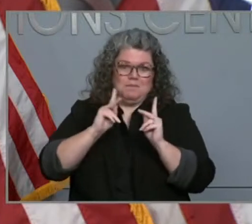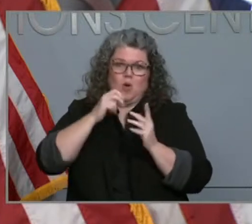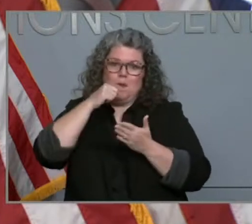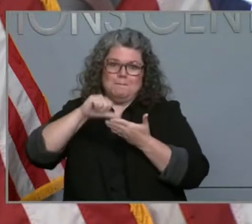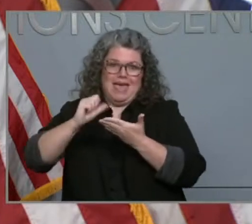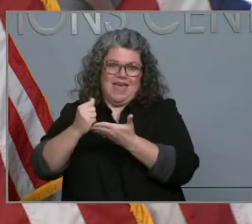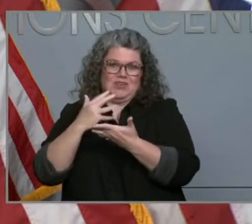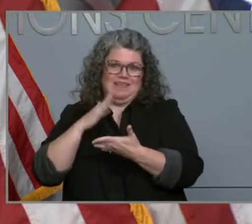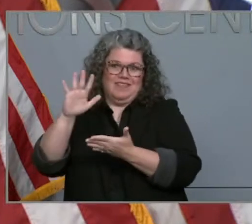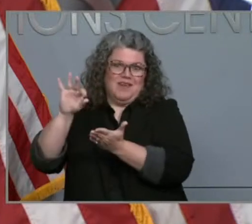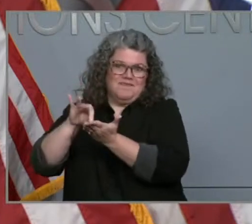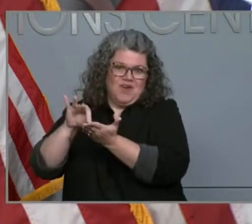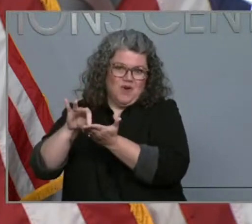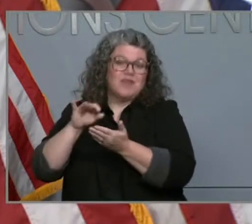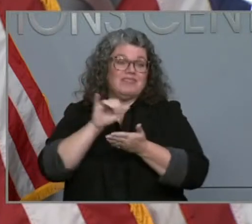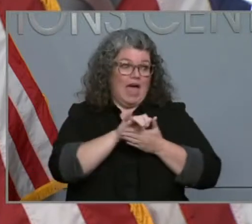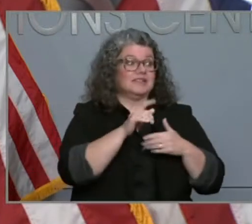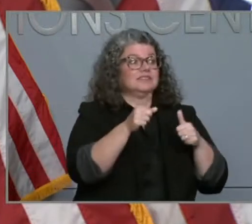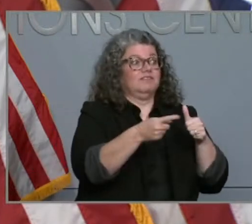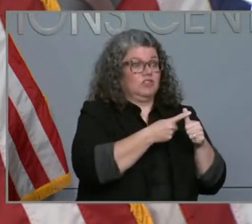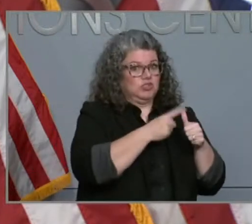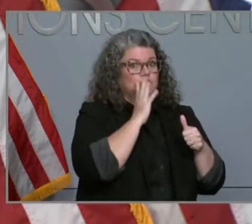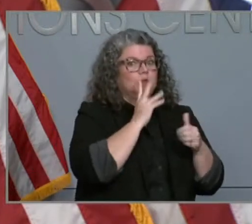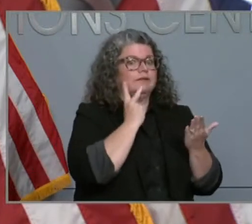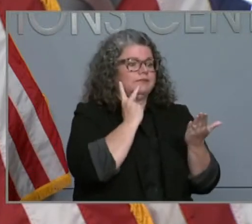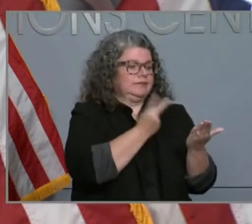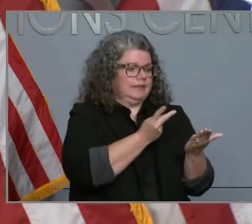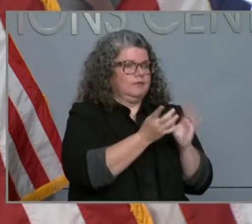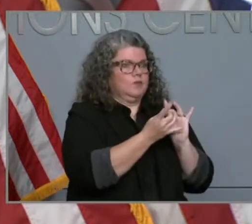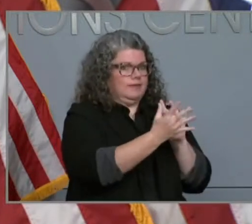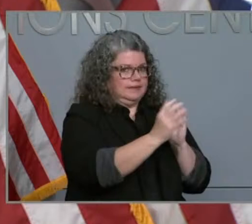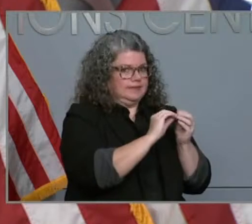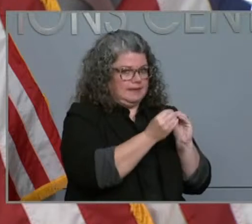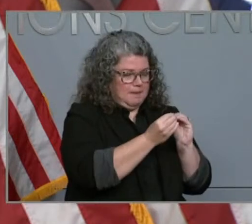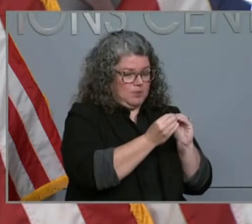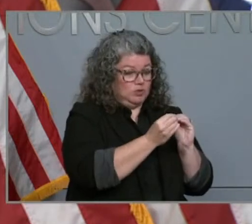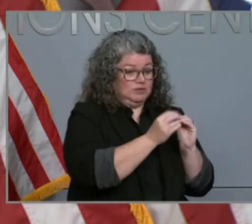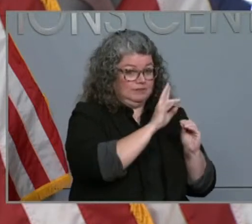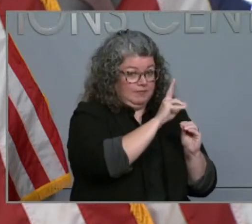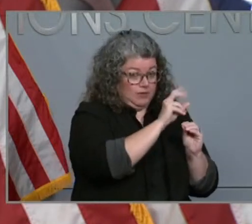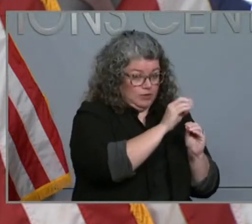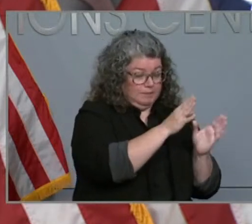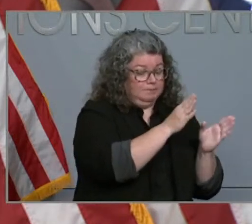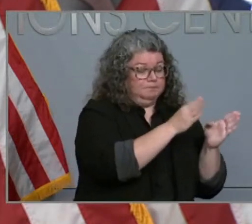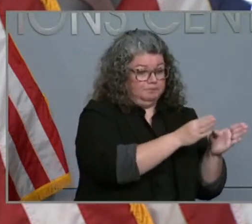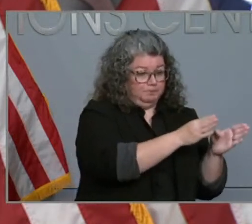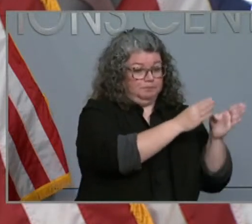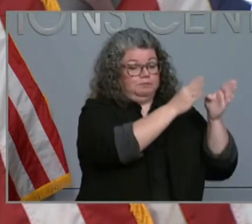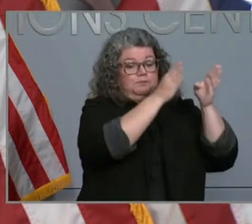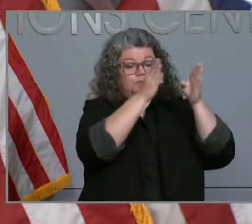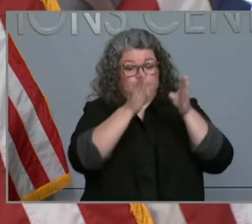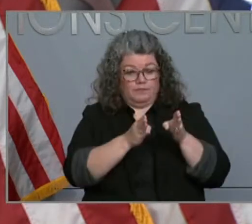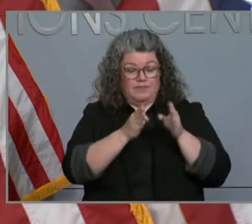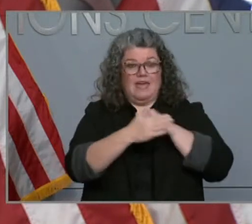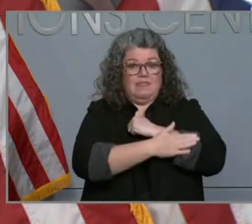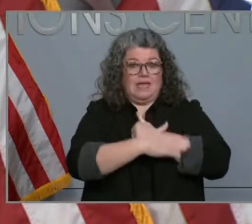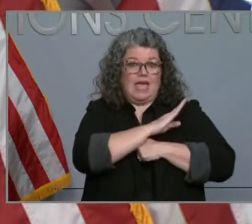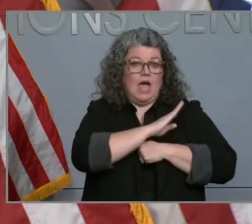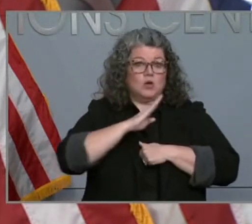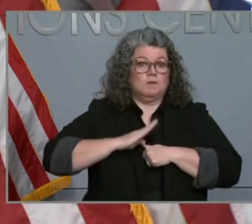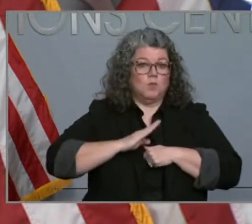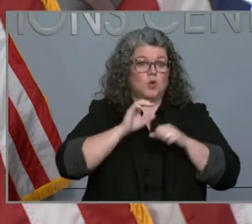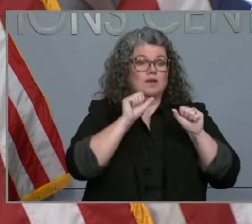mail, so those will be the first results that we see. Following, at that point, at the close of polls, then the county boards